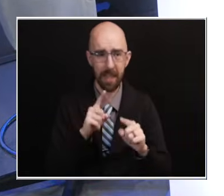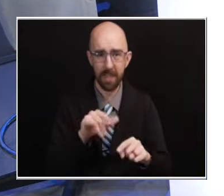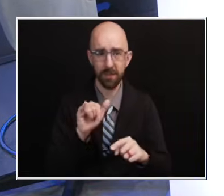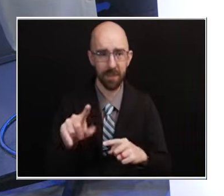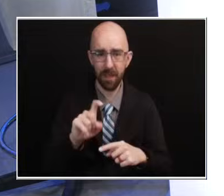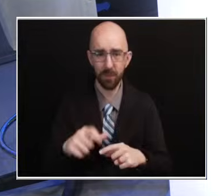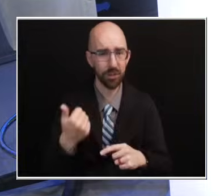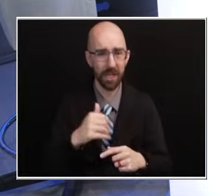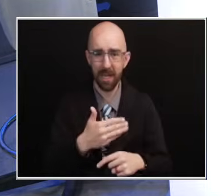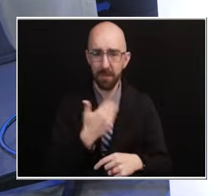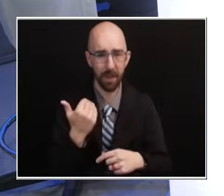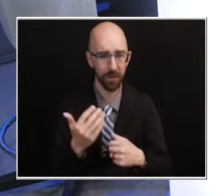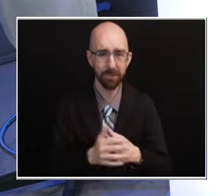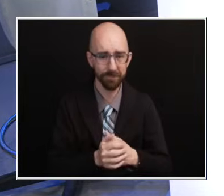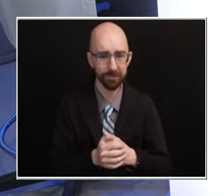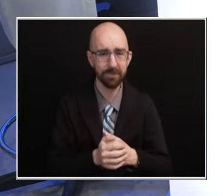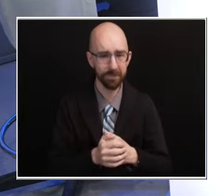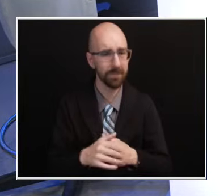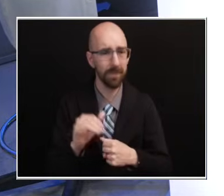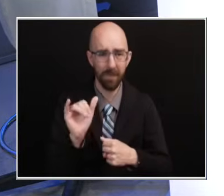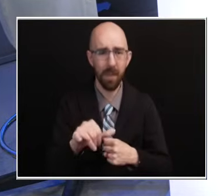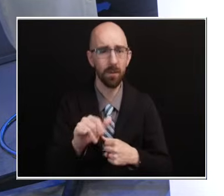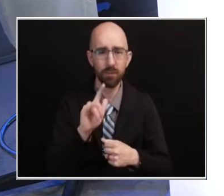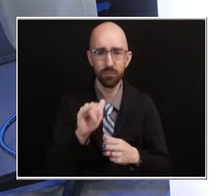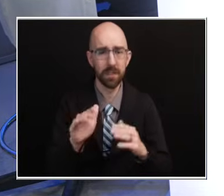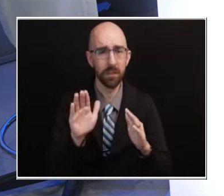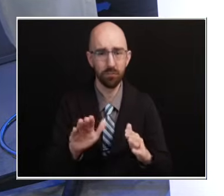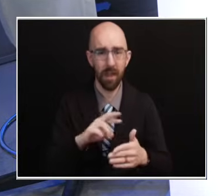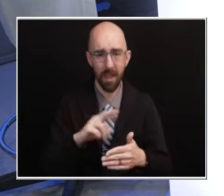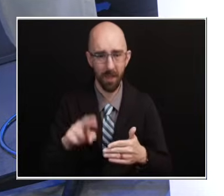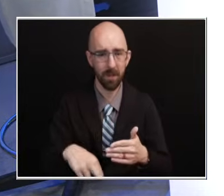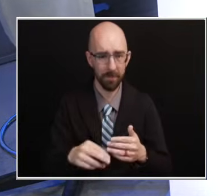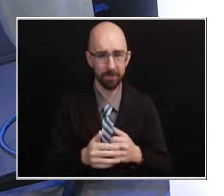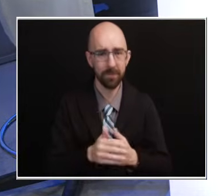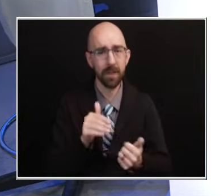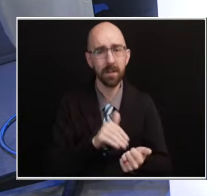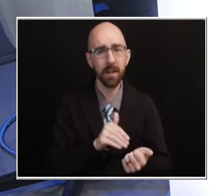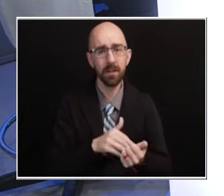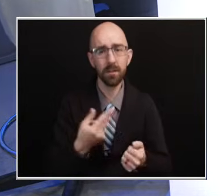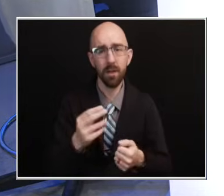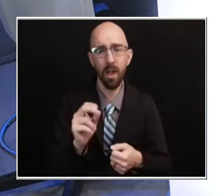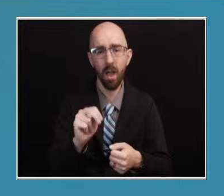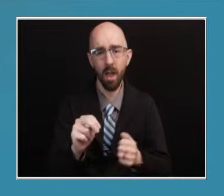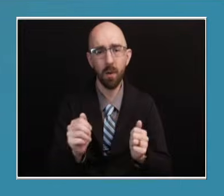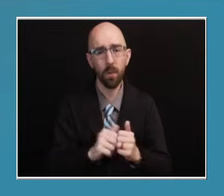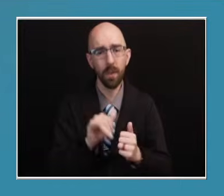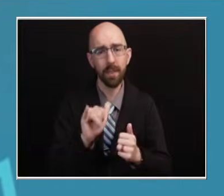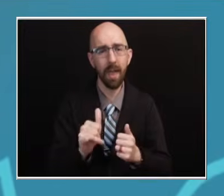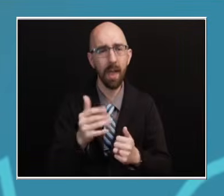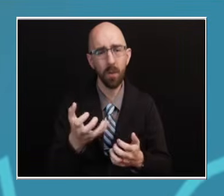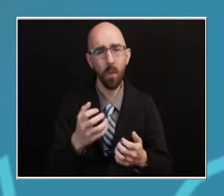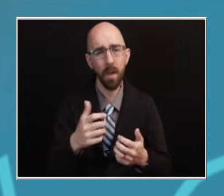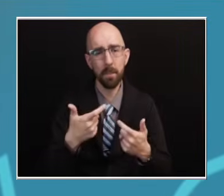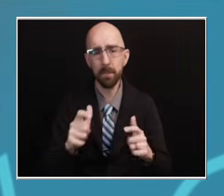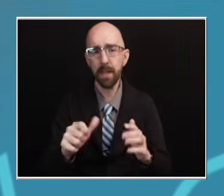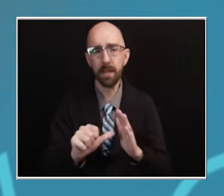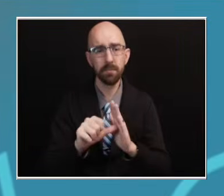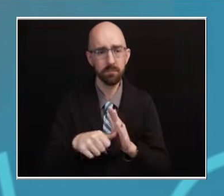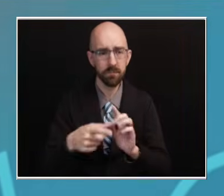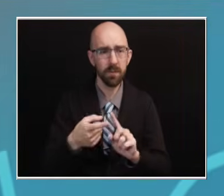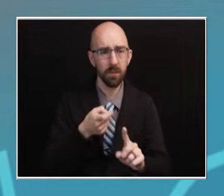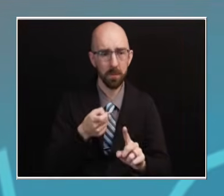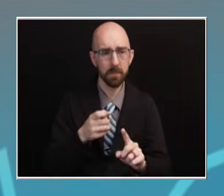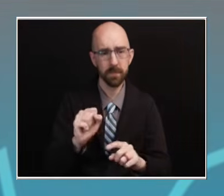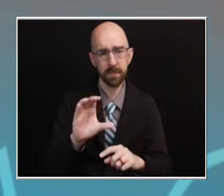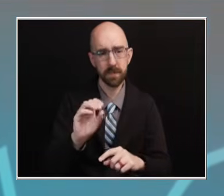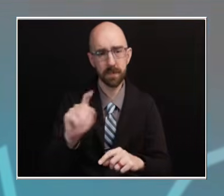Yep, that that. was a really great outcome. Dr. Hahn, with that, what do you want the big takeaway from Scott and